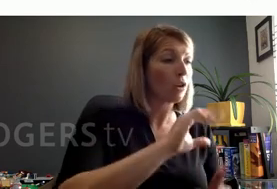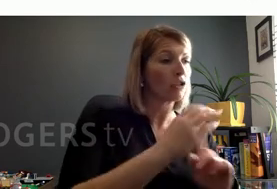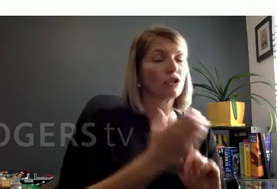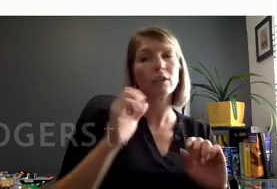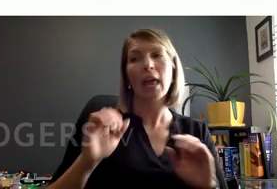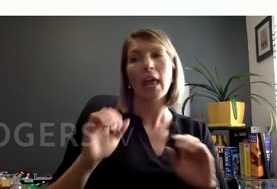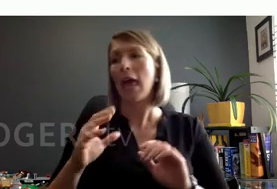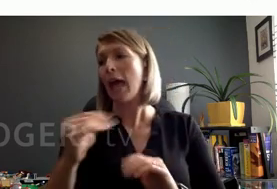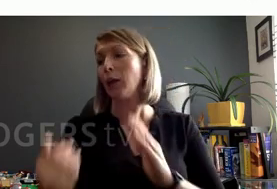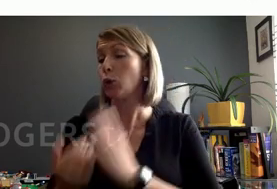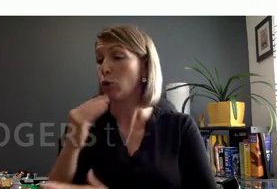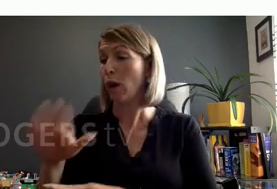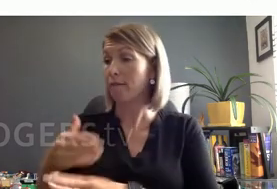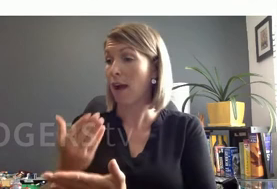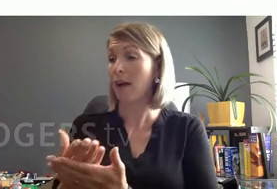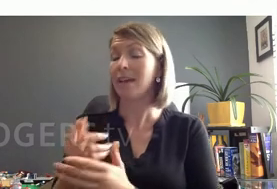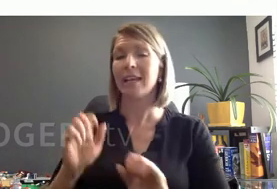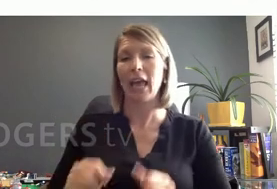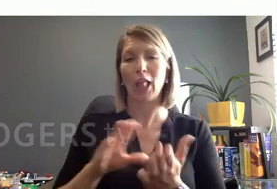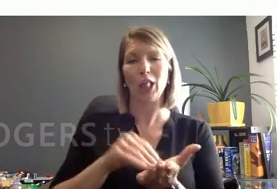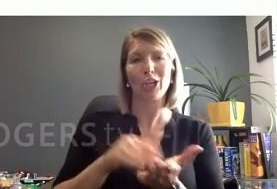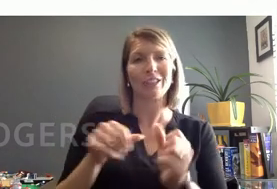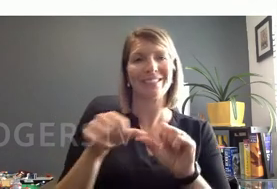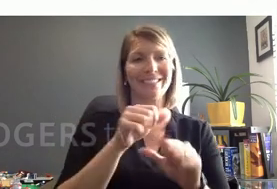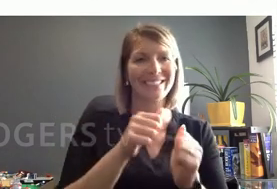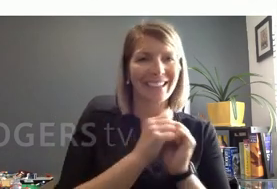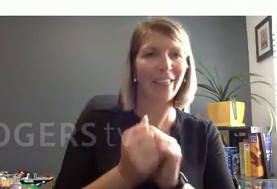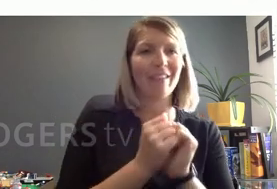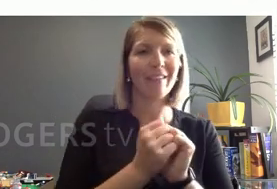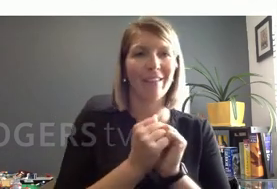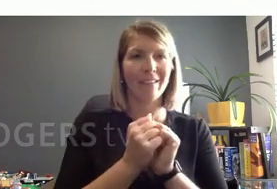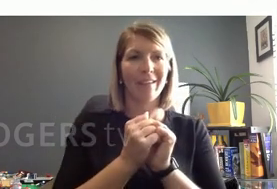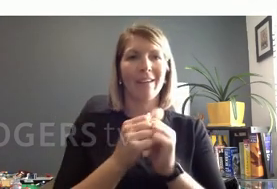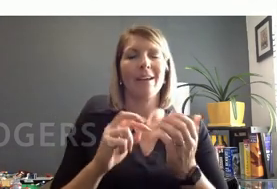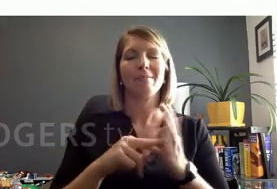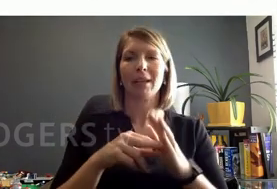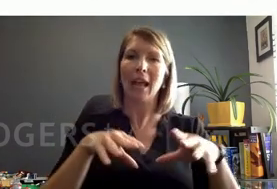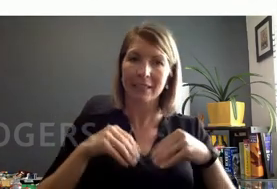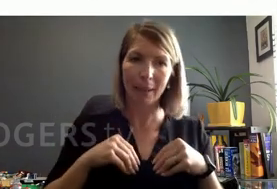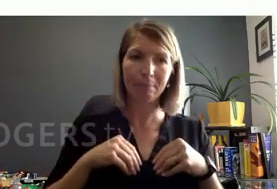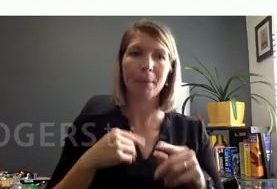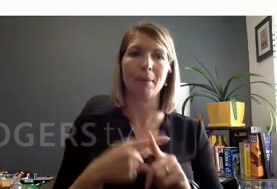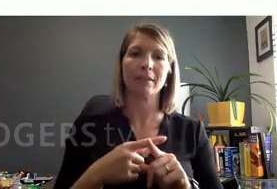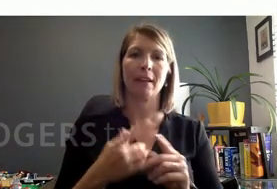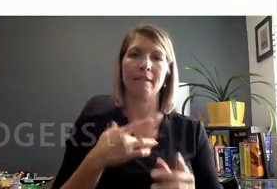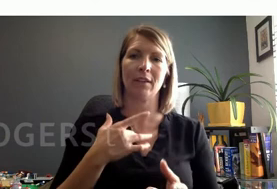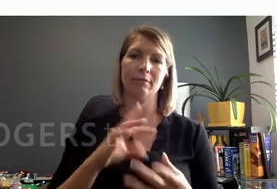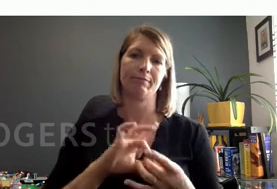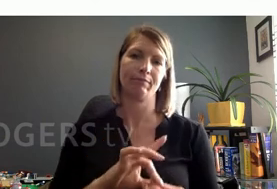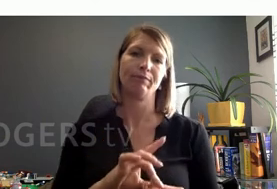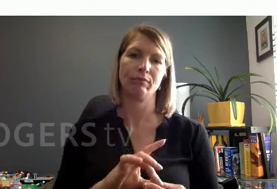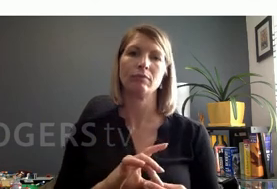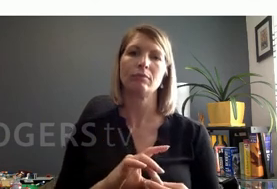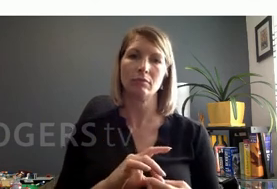build, you know, their community and to feel that sense of belonging and acceptance in the community. So, you know, I feel that we've